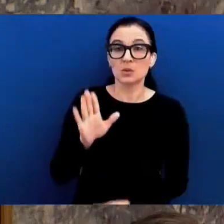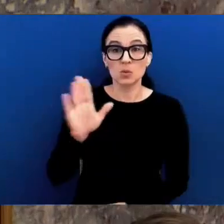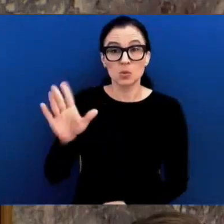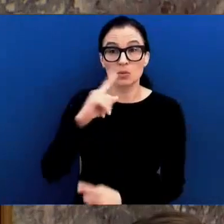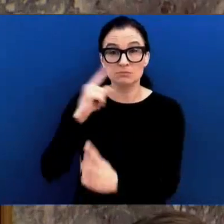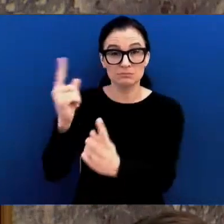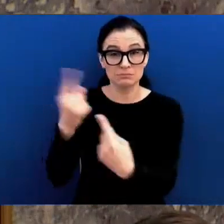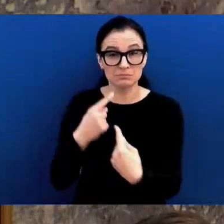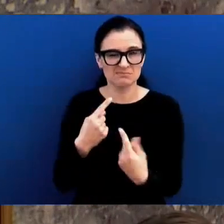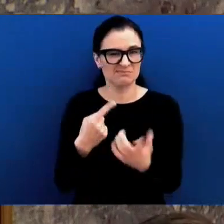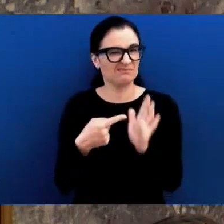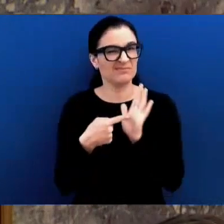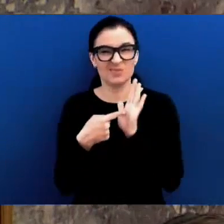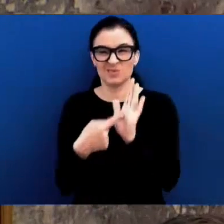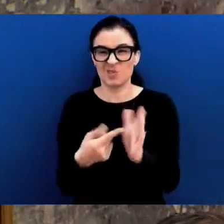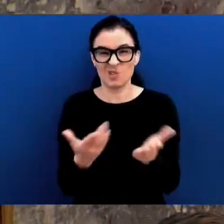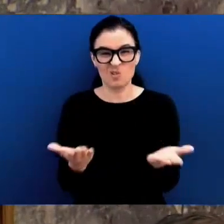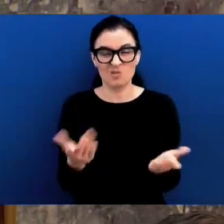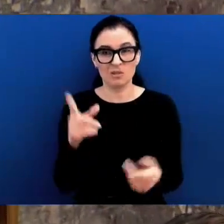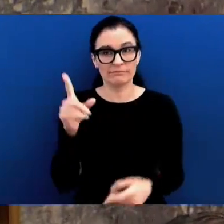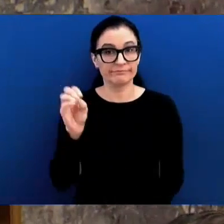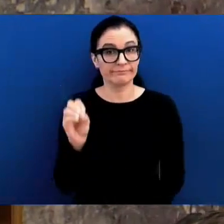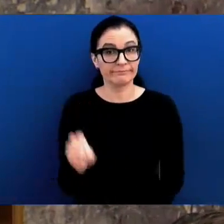and this government has become.